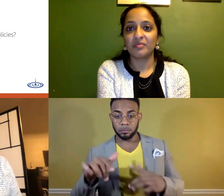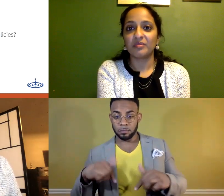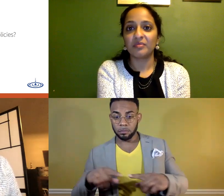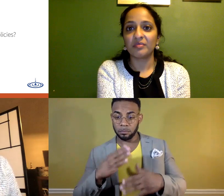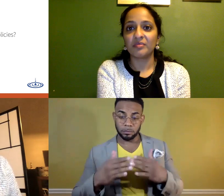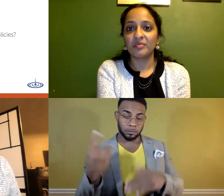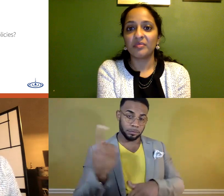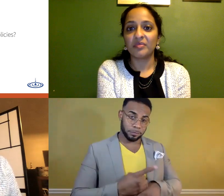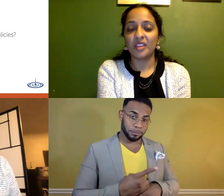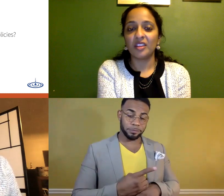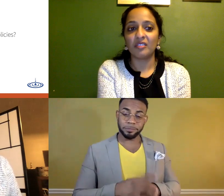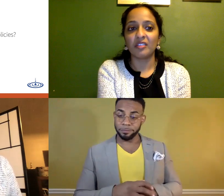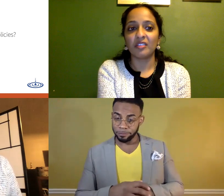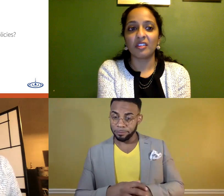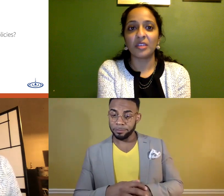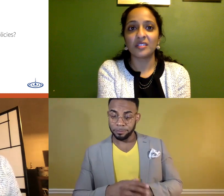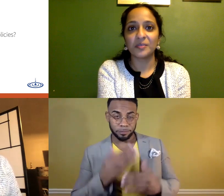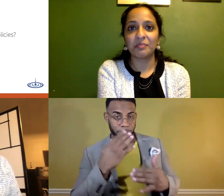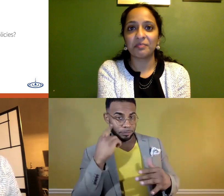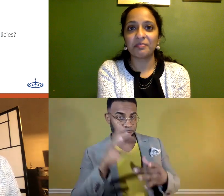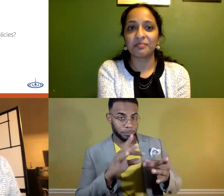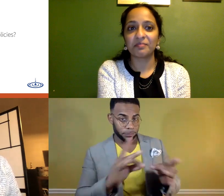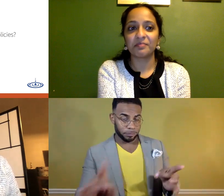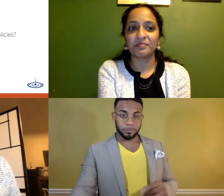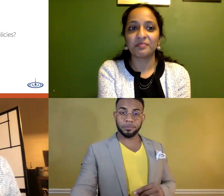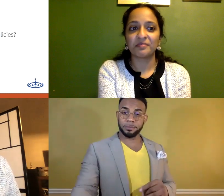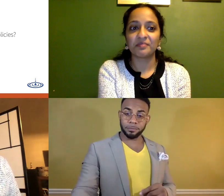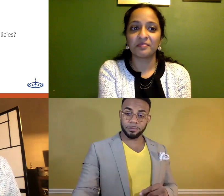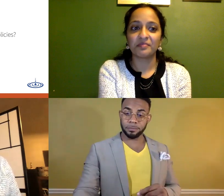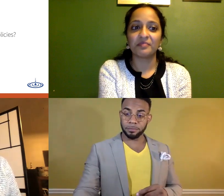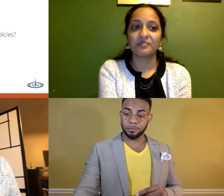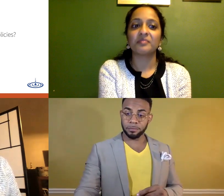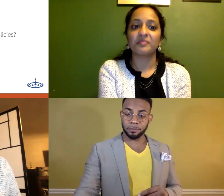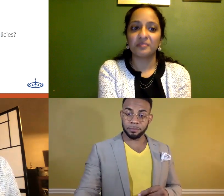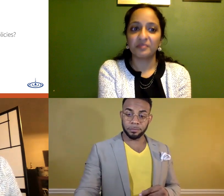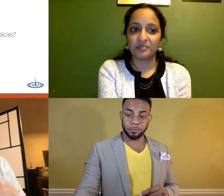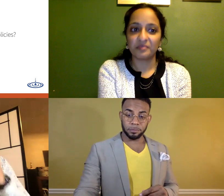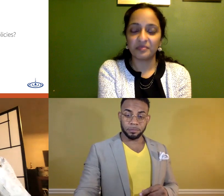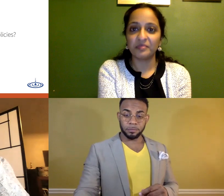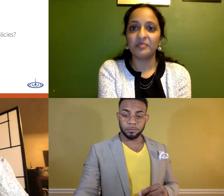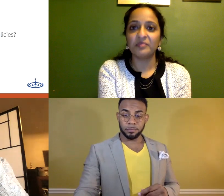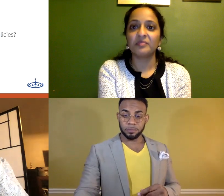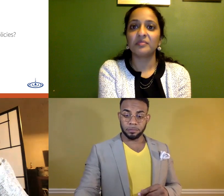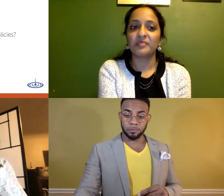of us. Thank you for the comments. They continue to be pervasive.